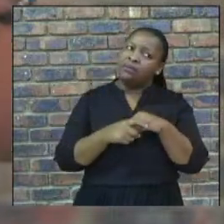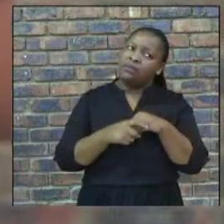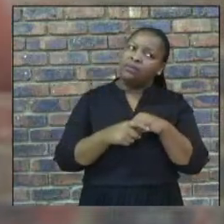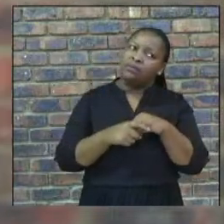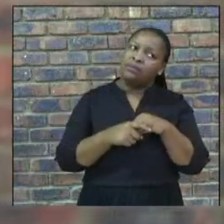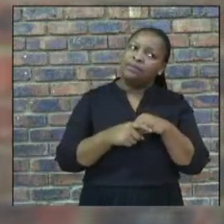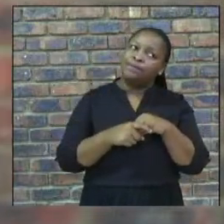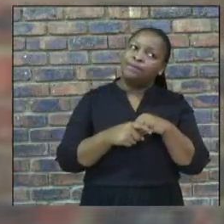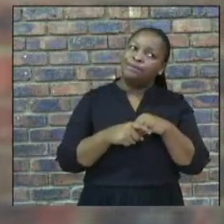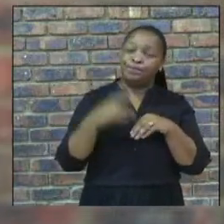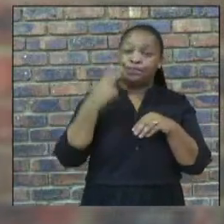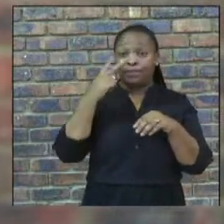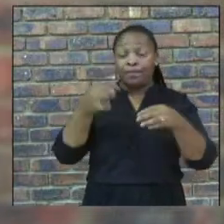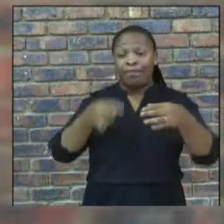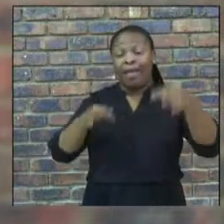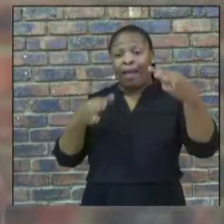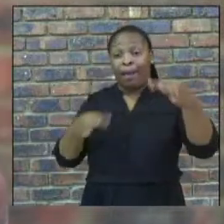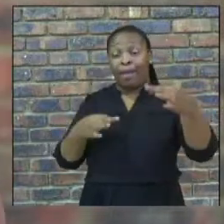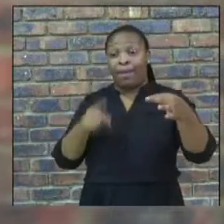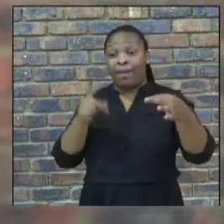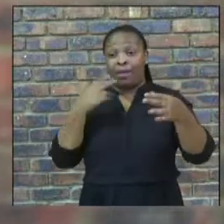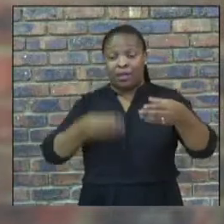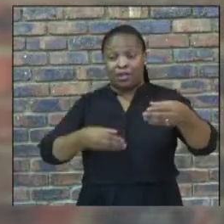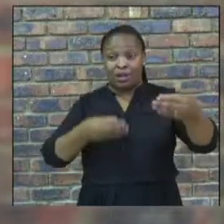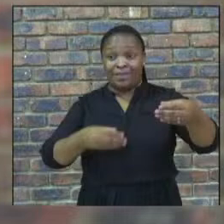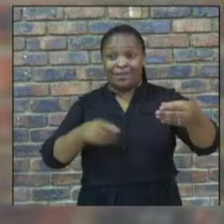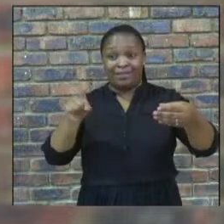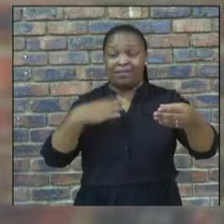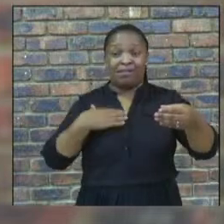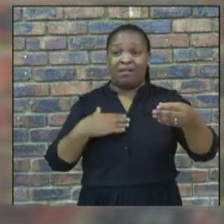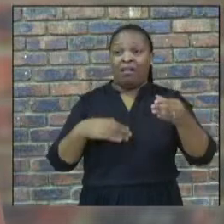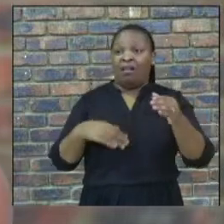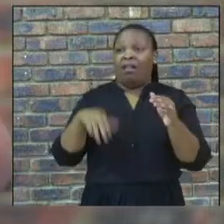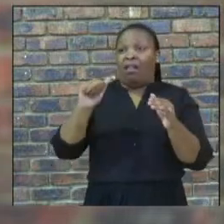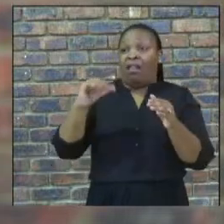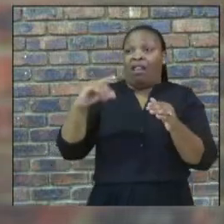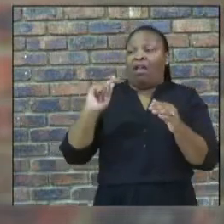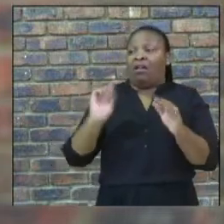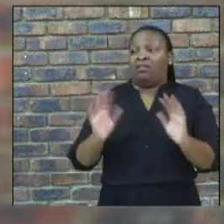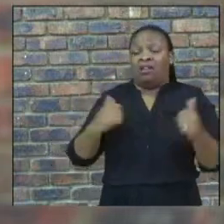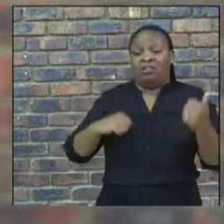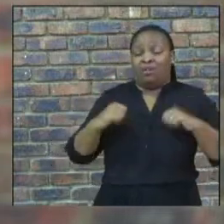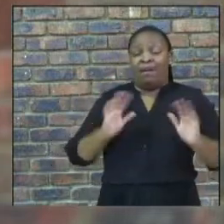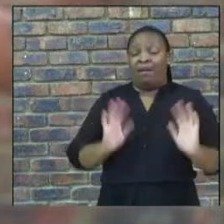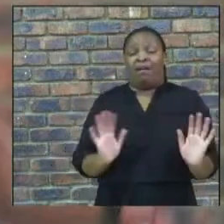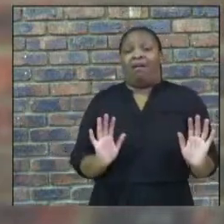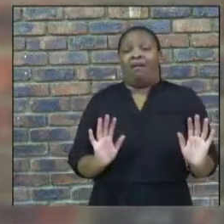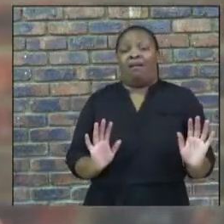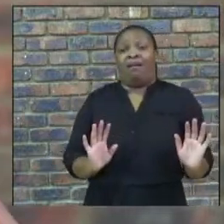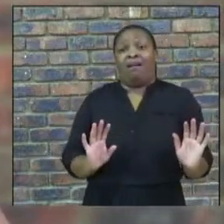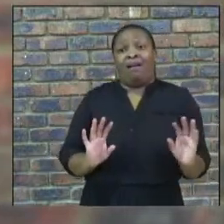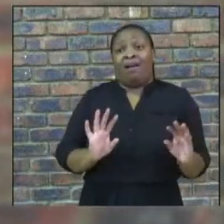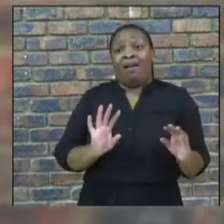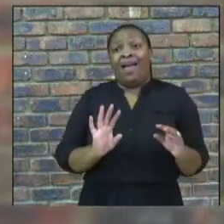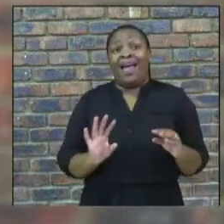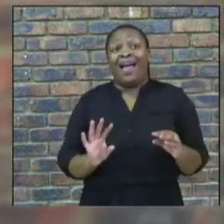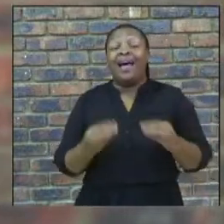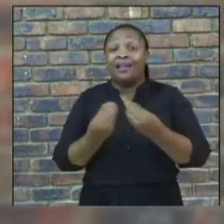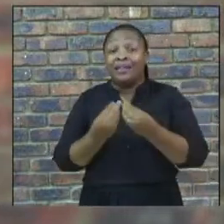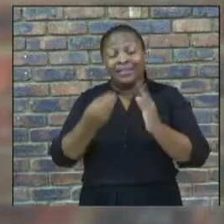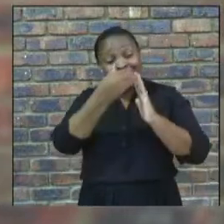This piece of paper that is before you, it's not an act. It's not a final document. It's a